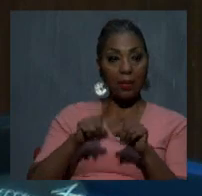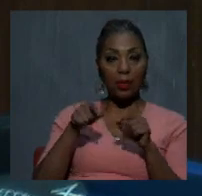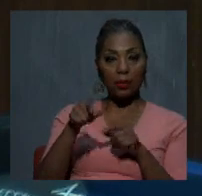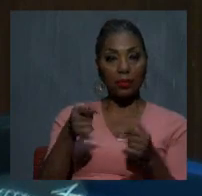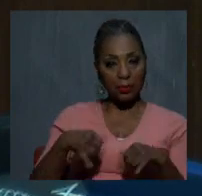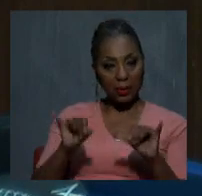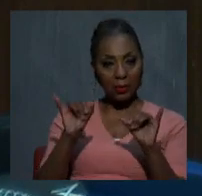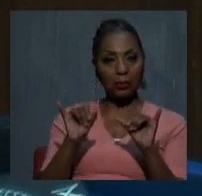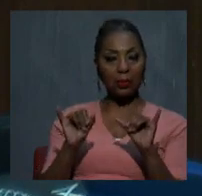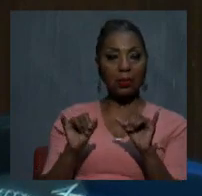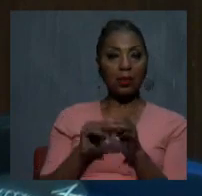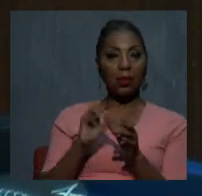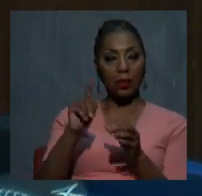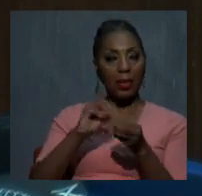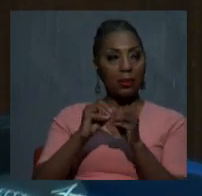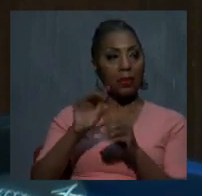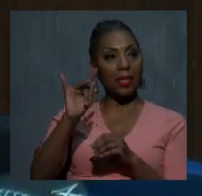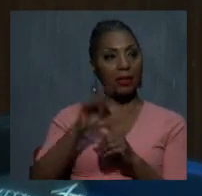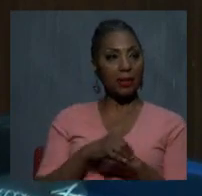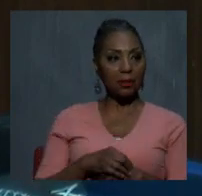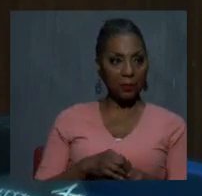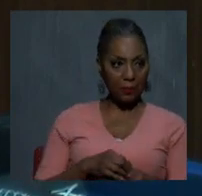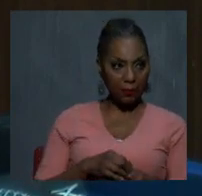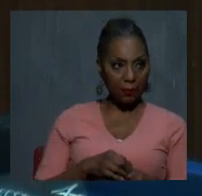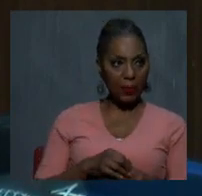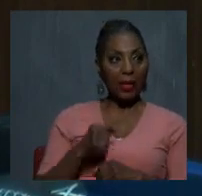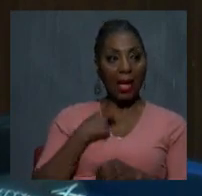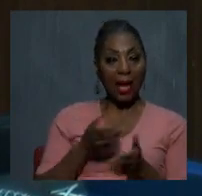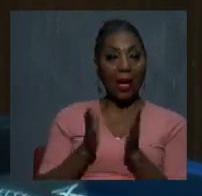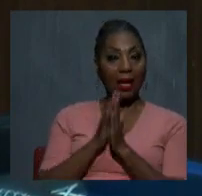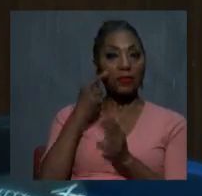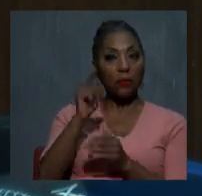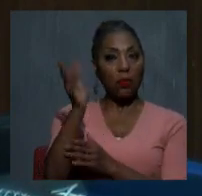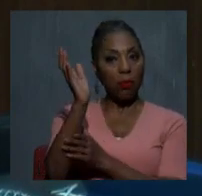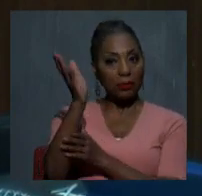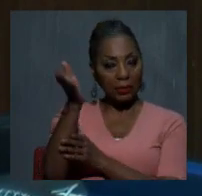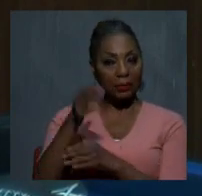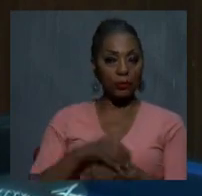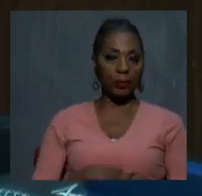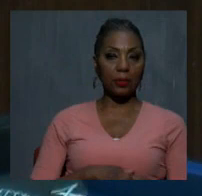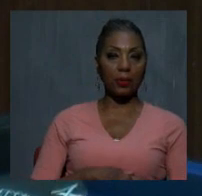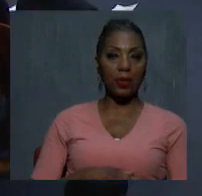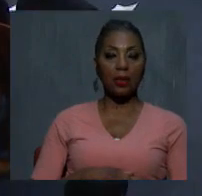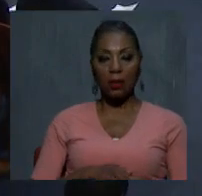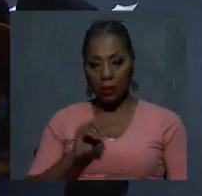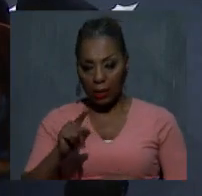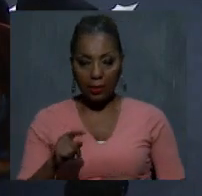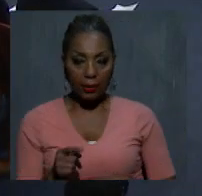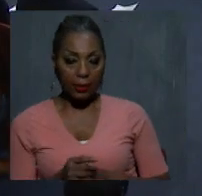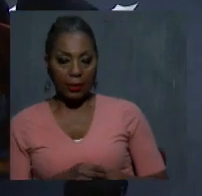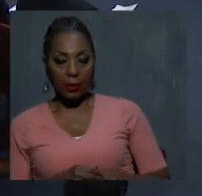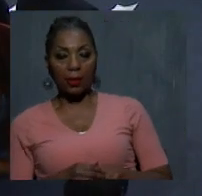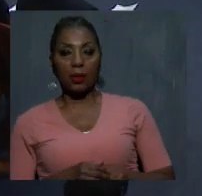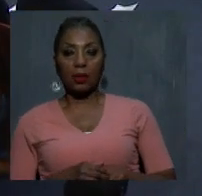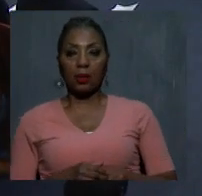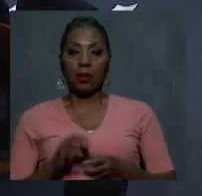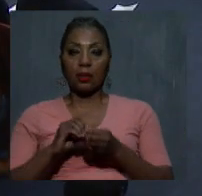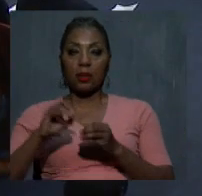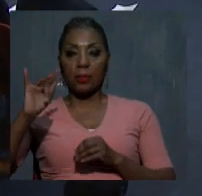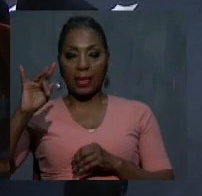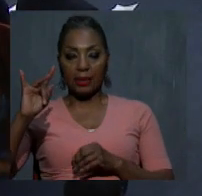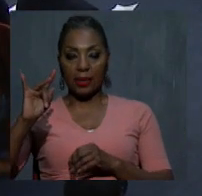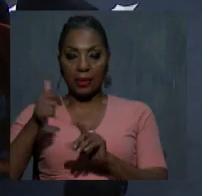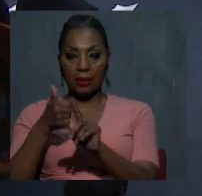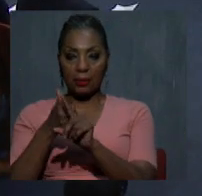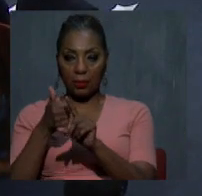recognized. Okay, 18. Yeah, go ahead. I asked for a presentation on 18. Director Wright, number